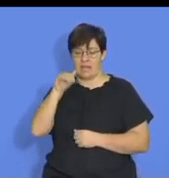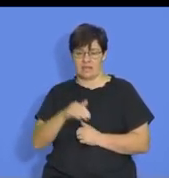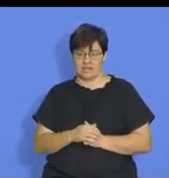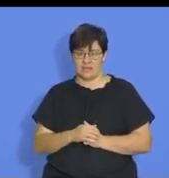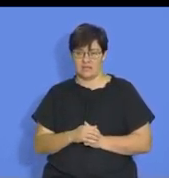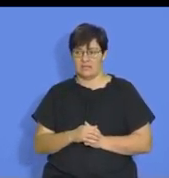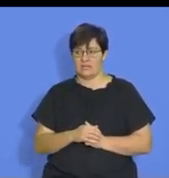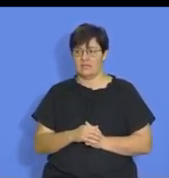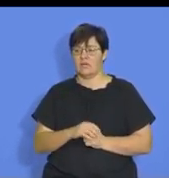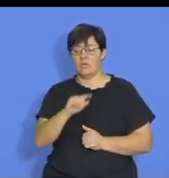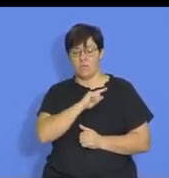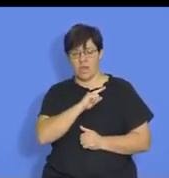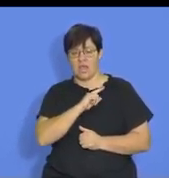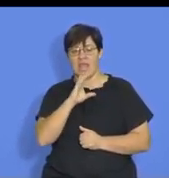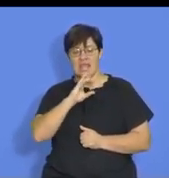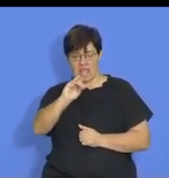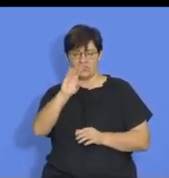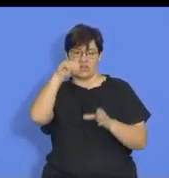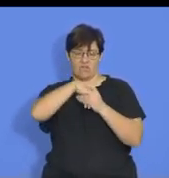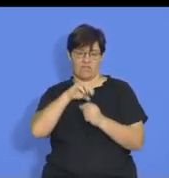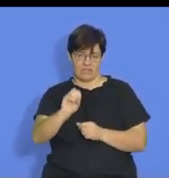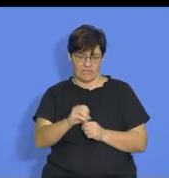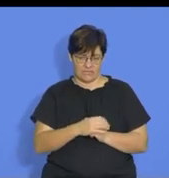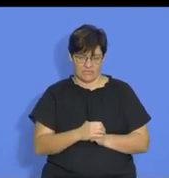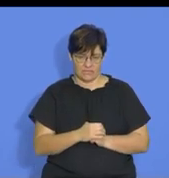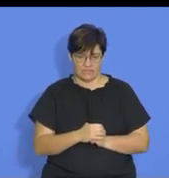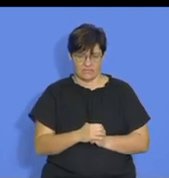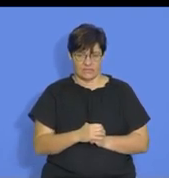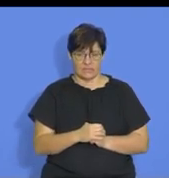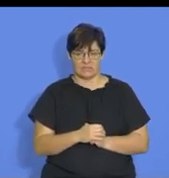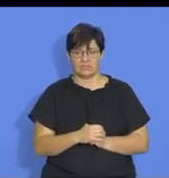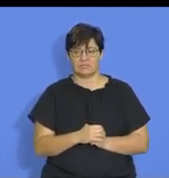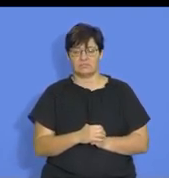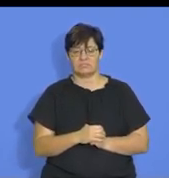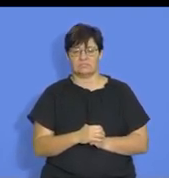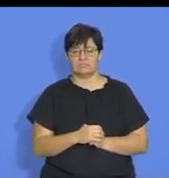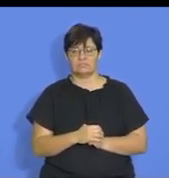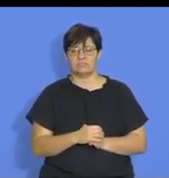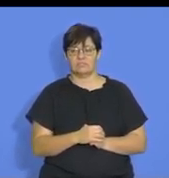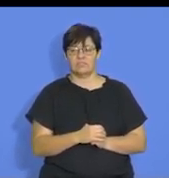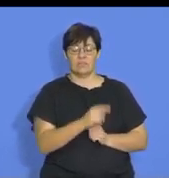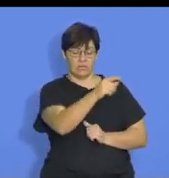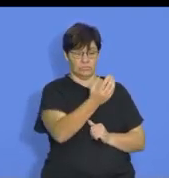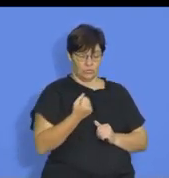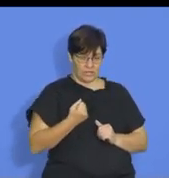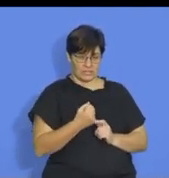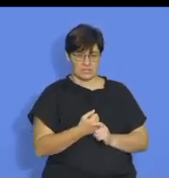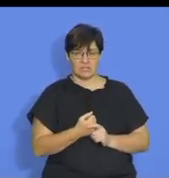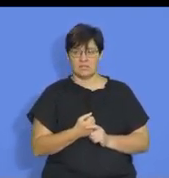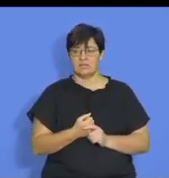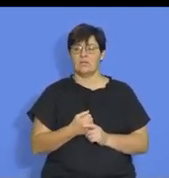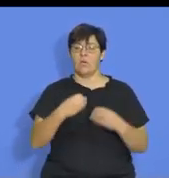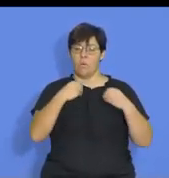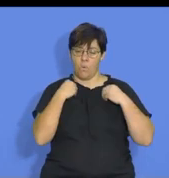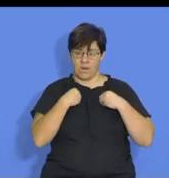then we've got obviously bank because cash is involved, so bank is your second account. Right,